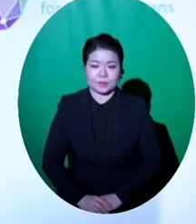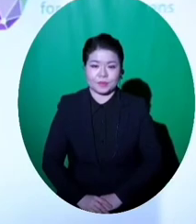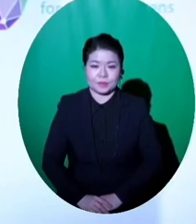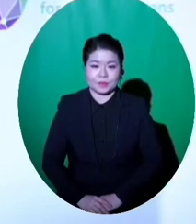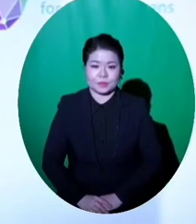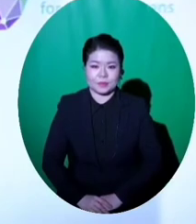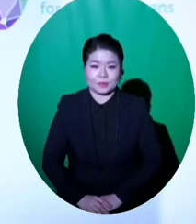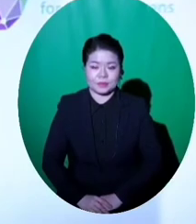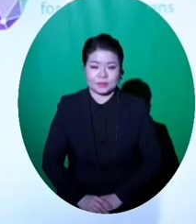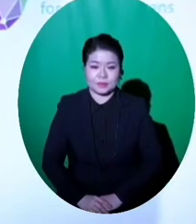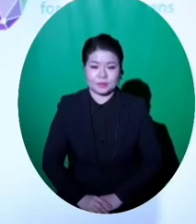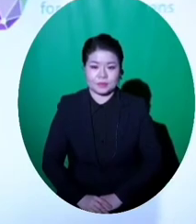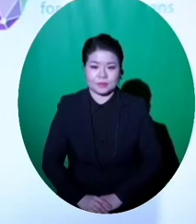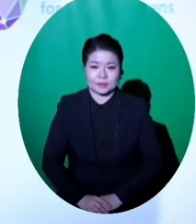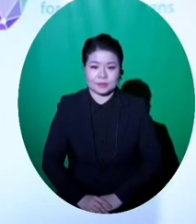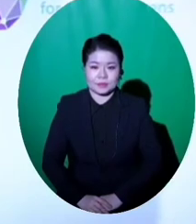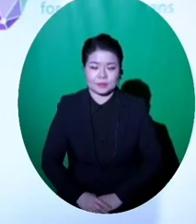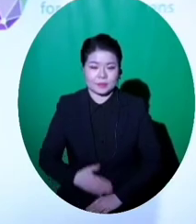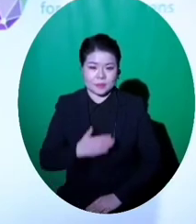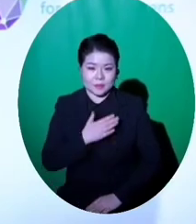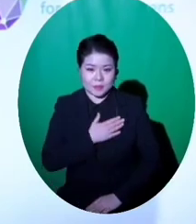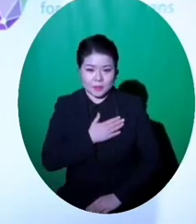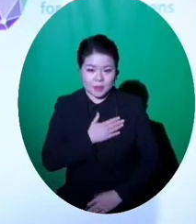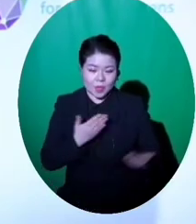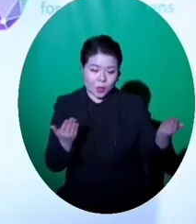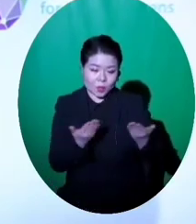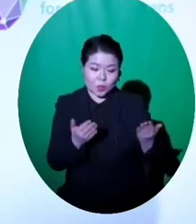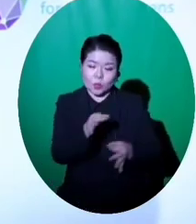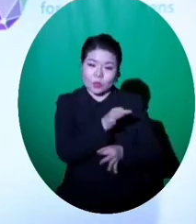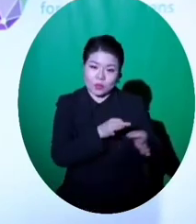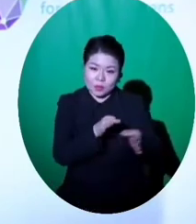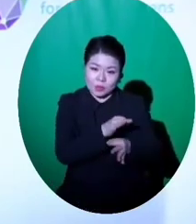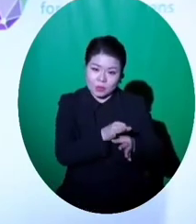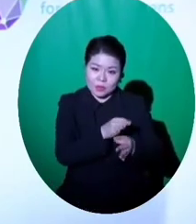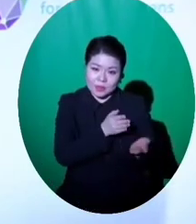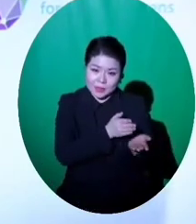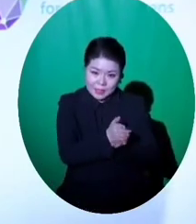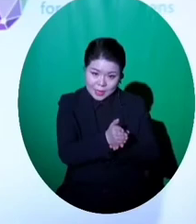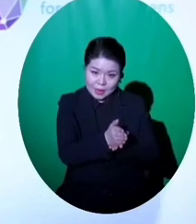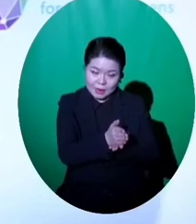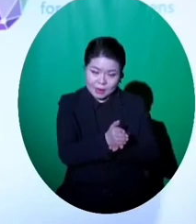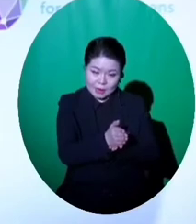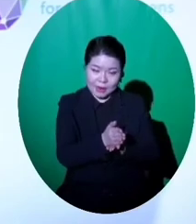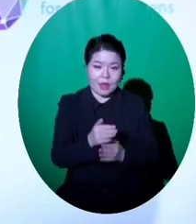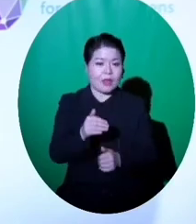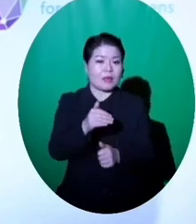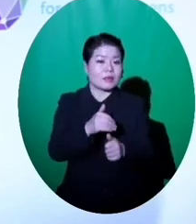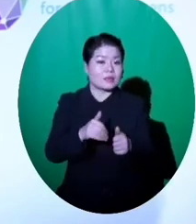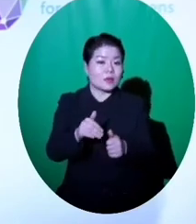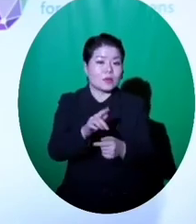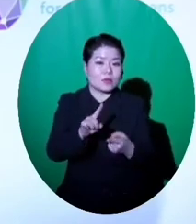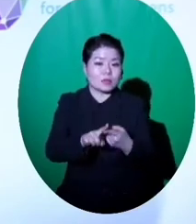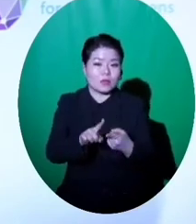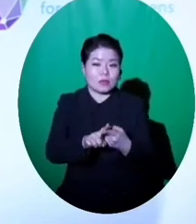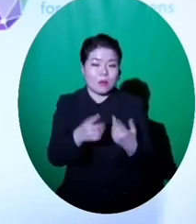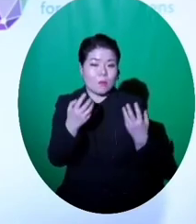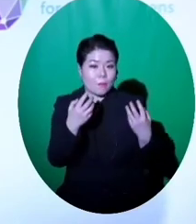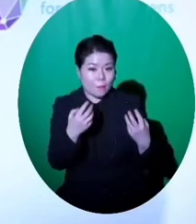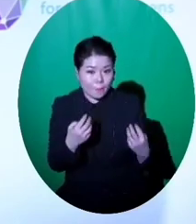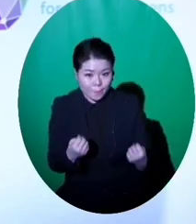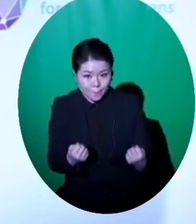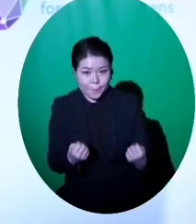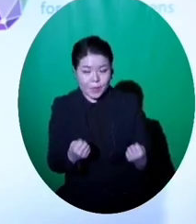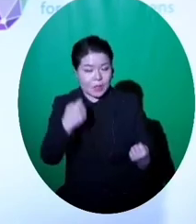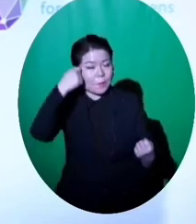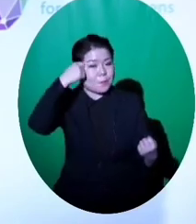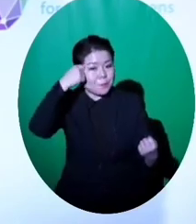economy, including domestic workers, informal workers, mm-hmm. that's what it's called, people who